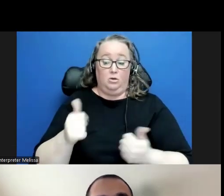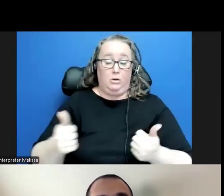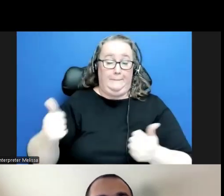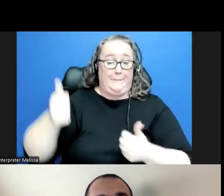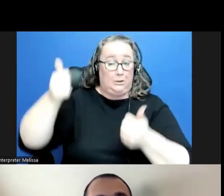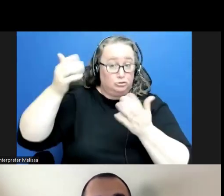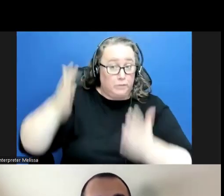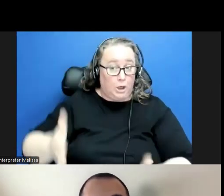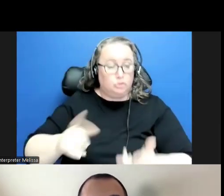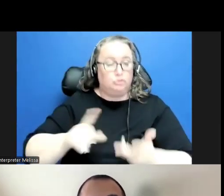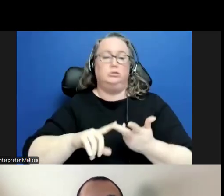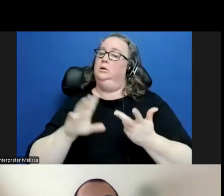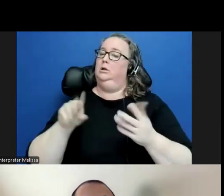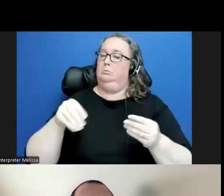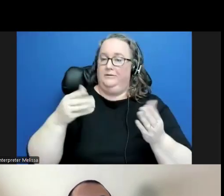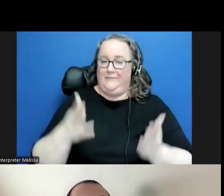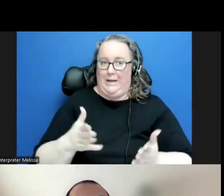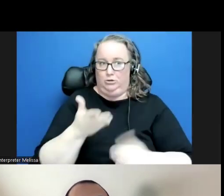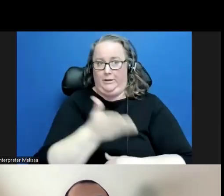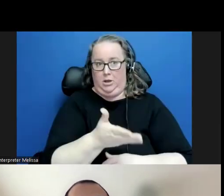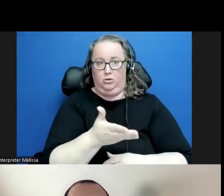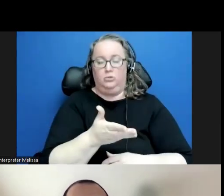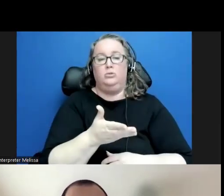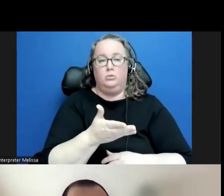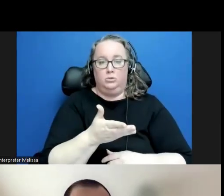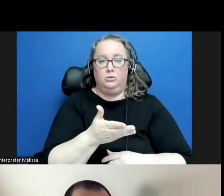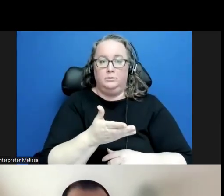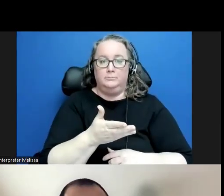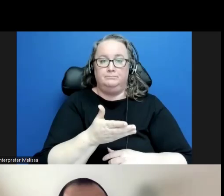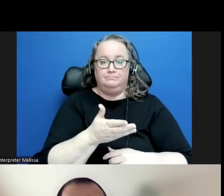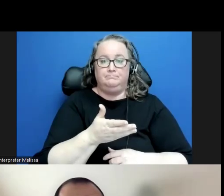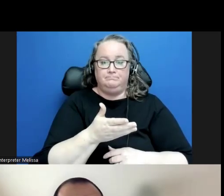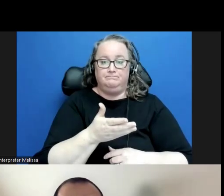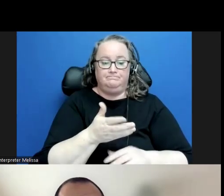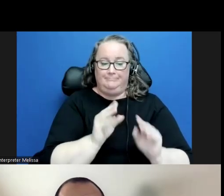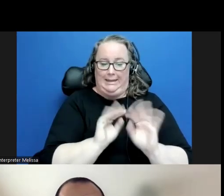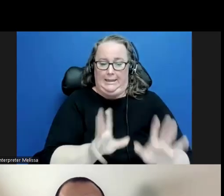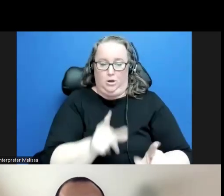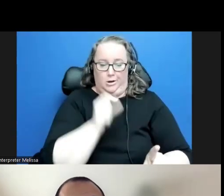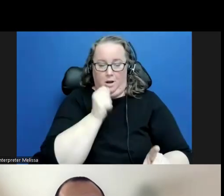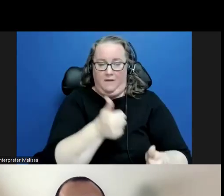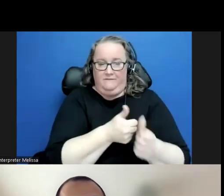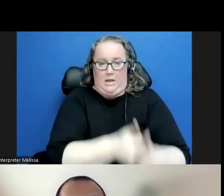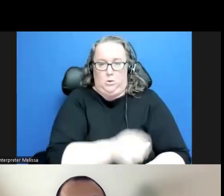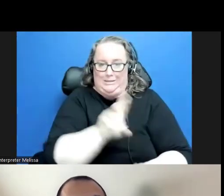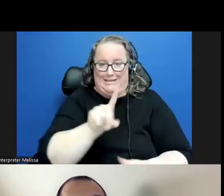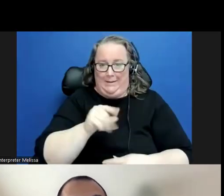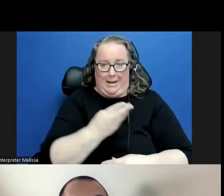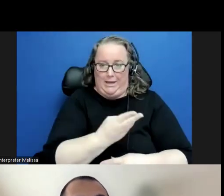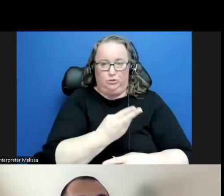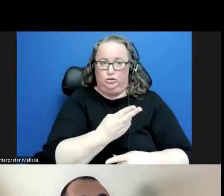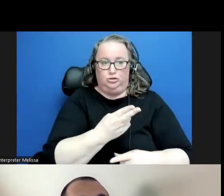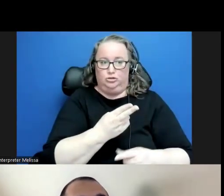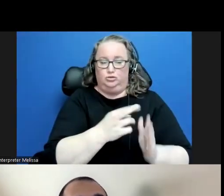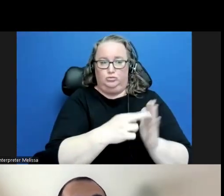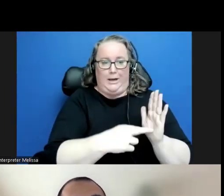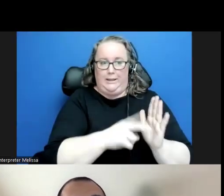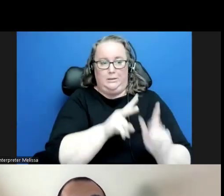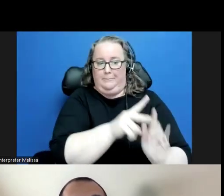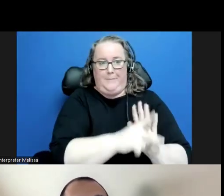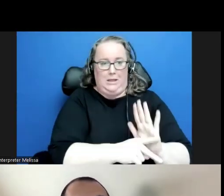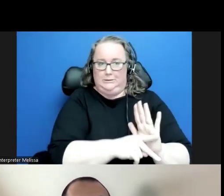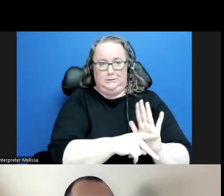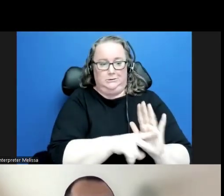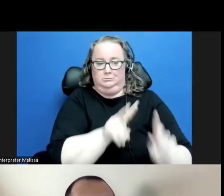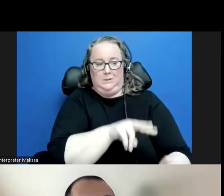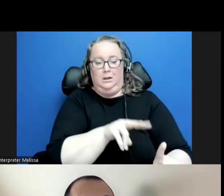at Bridgewater and the providers at Bridgewater uh, are clearly not subject to DMH regulations, policy, or oversight that